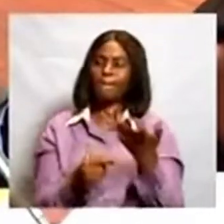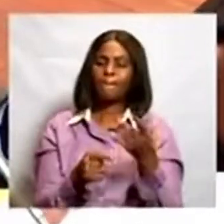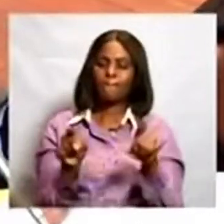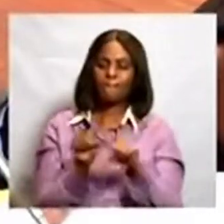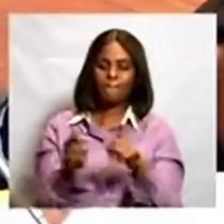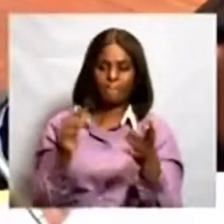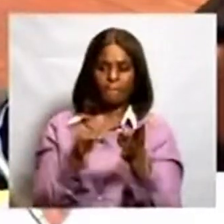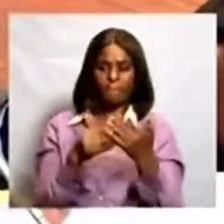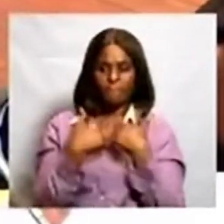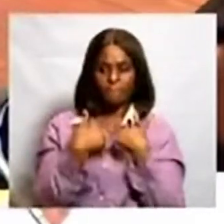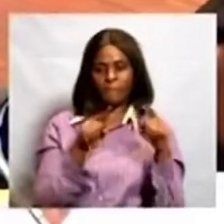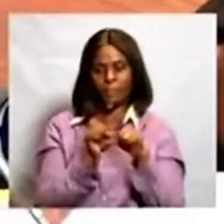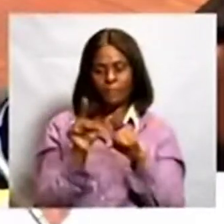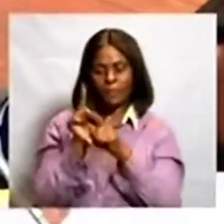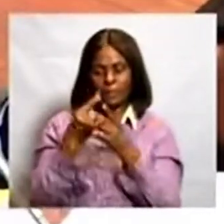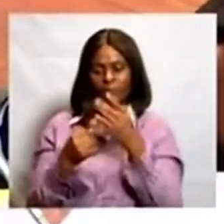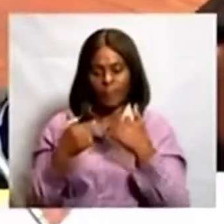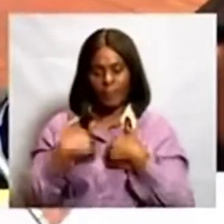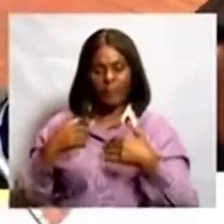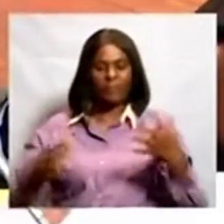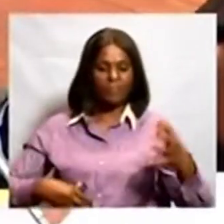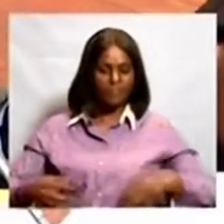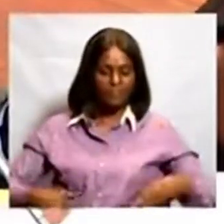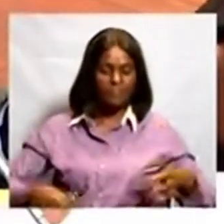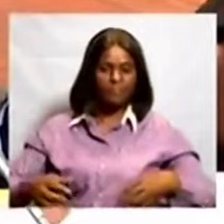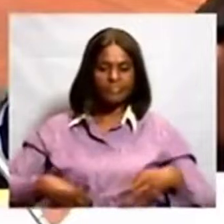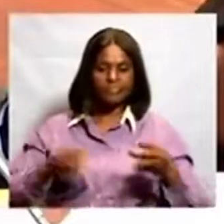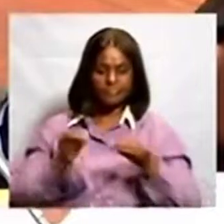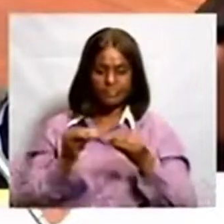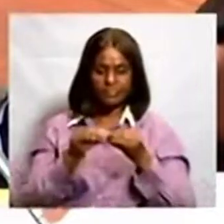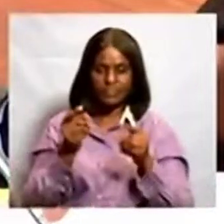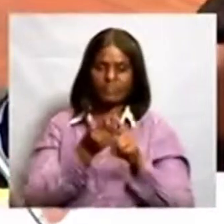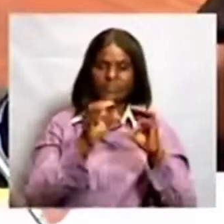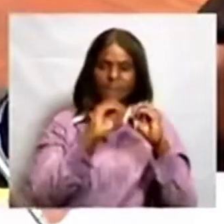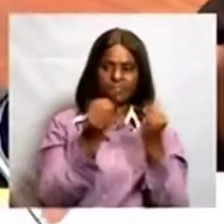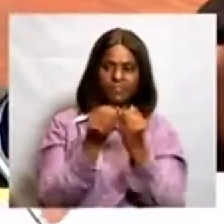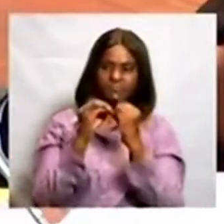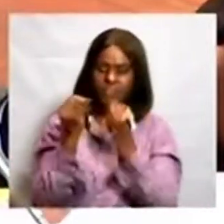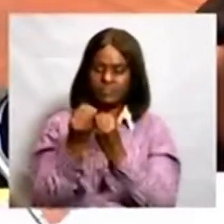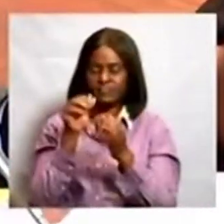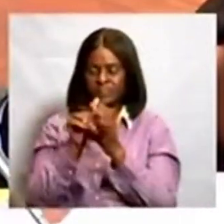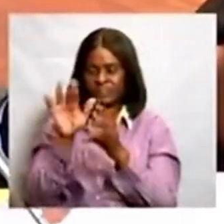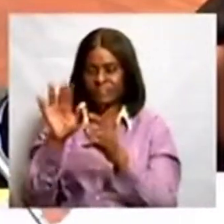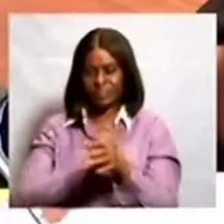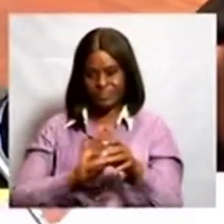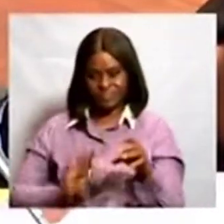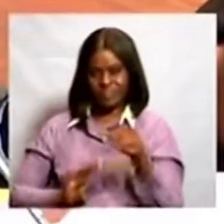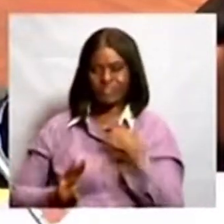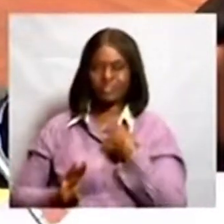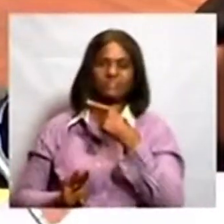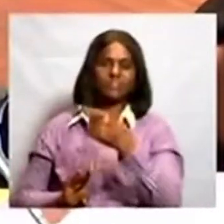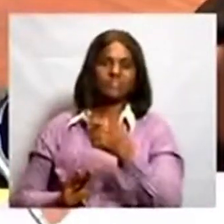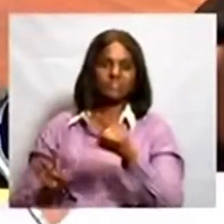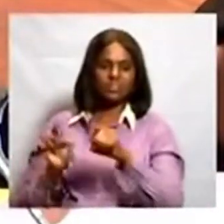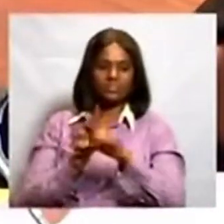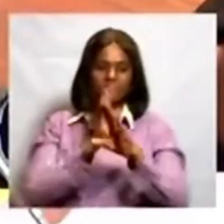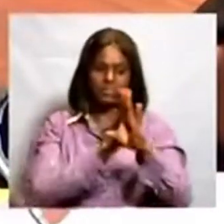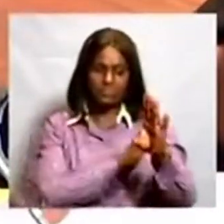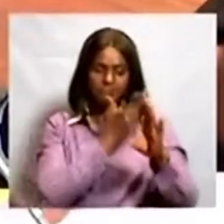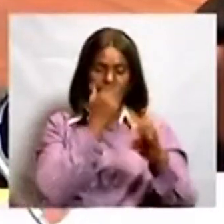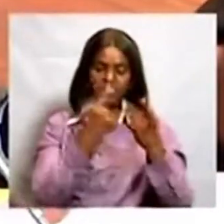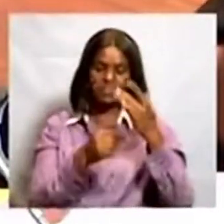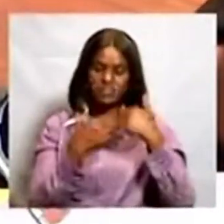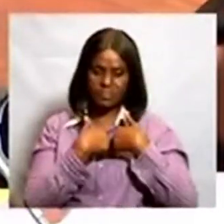Then there has also been an outcry from awarding bodies that at least in your board lineup, they should have